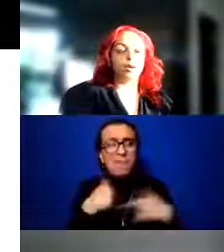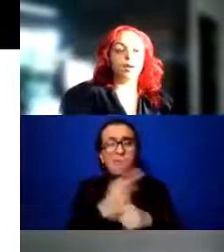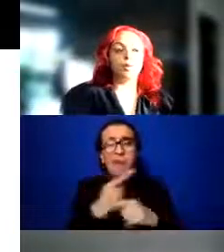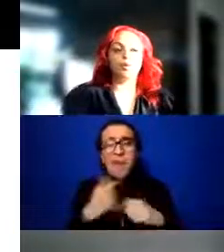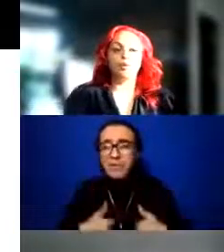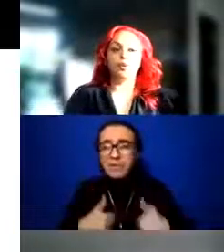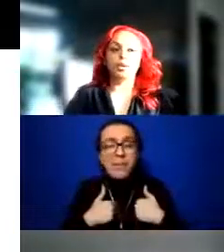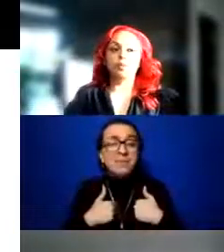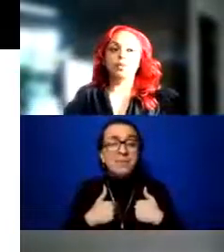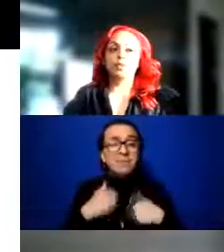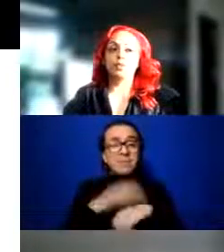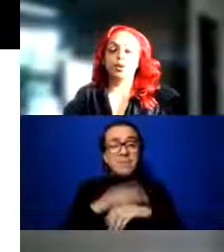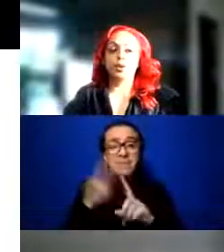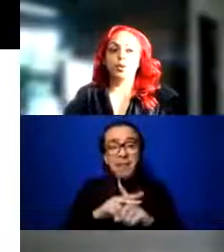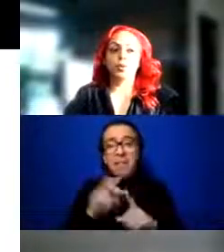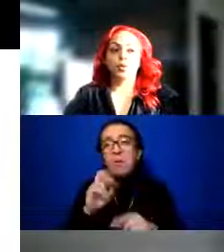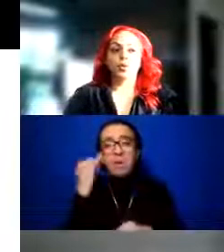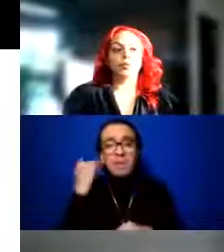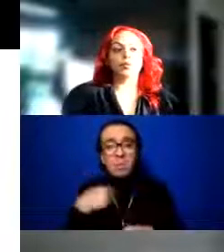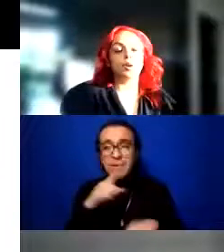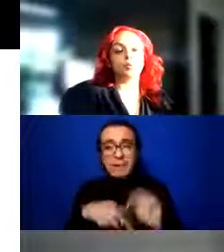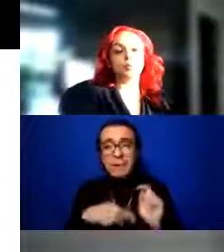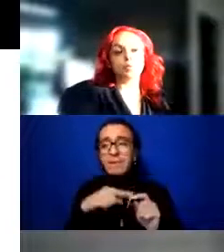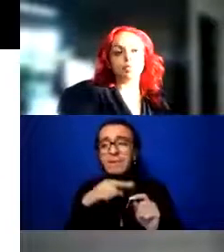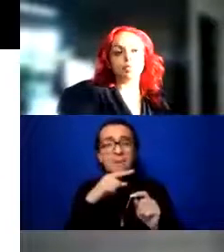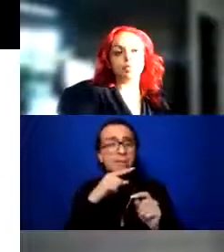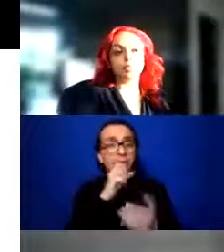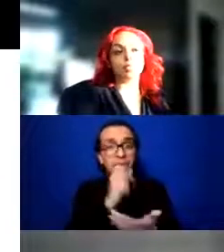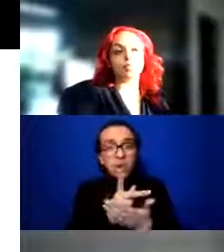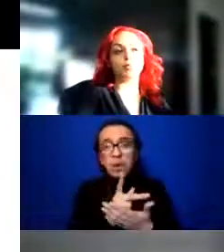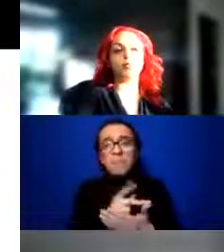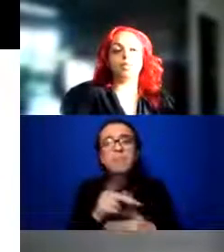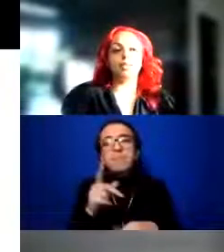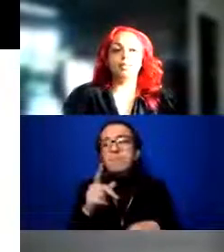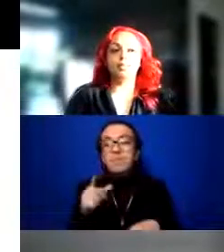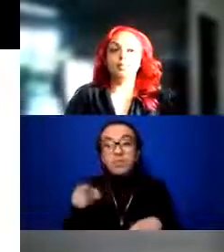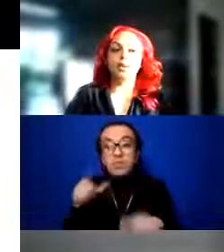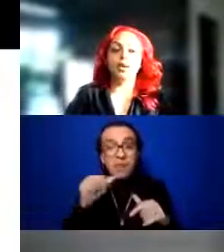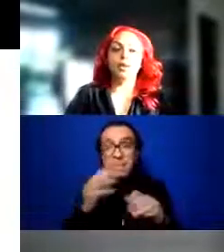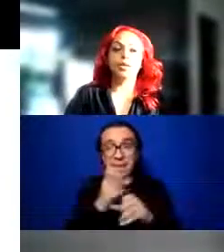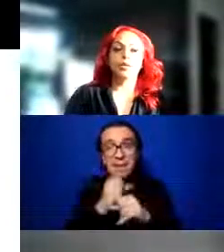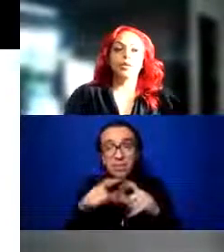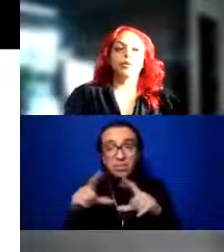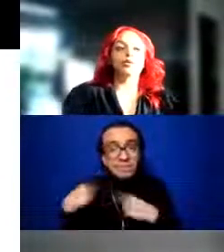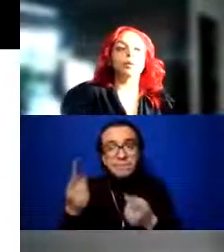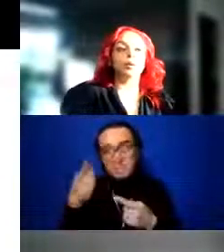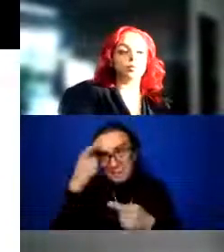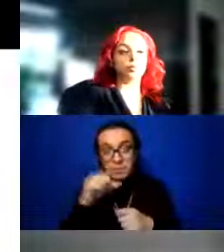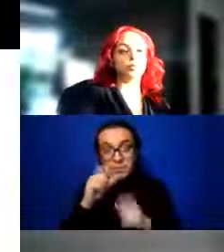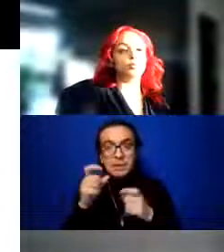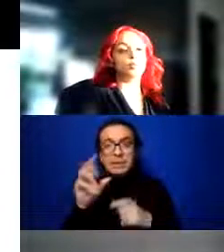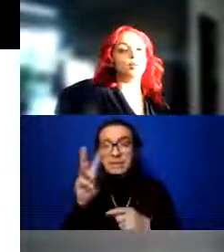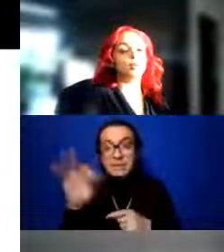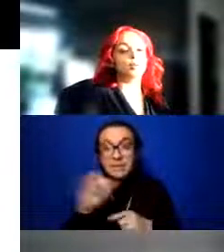file, if we're not able to confirm, or if you haven't been receiving the checks by providing the W-9, we'll be